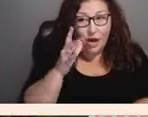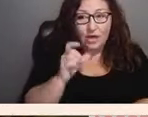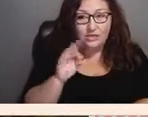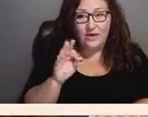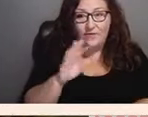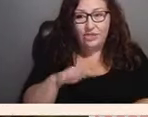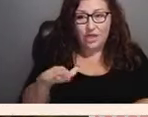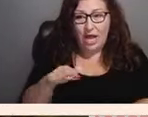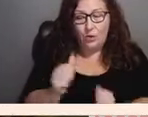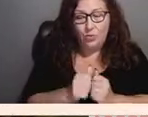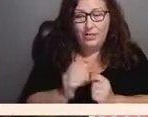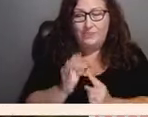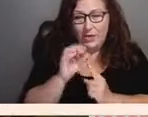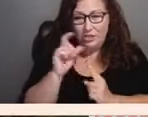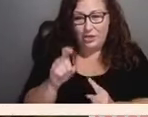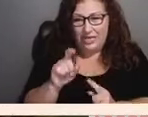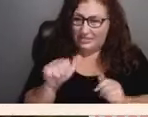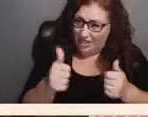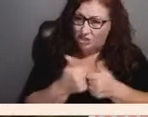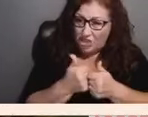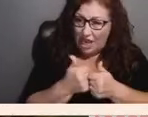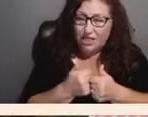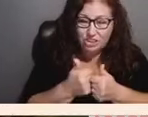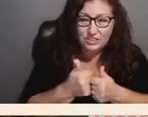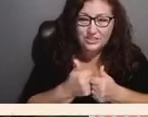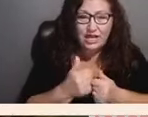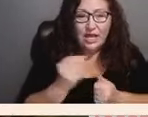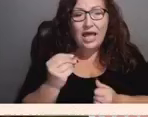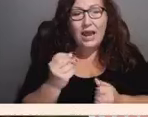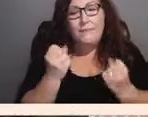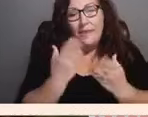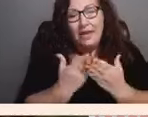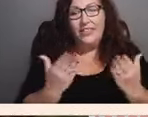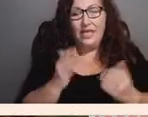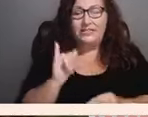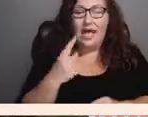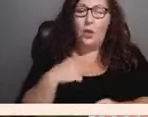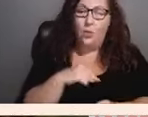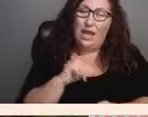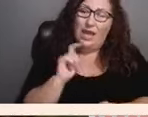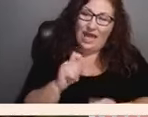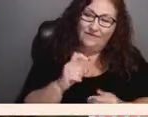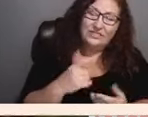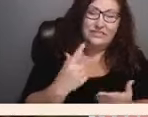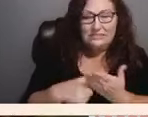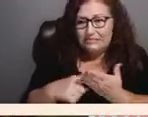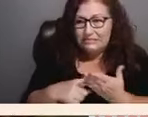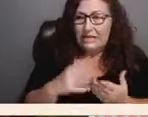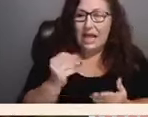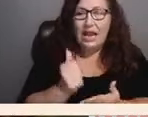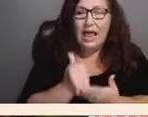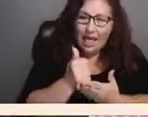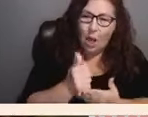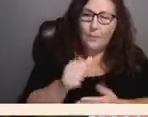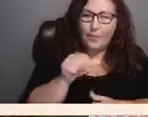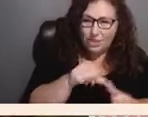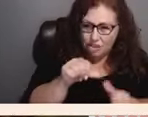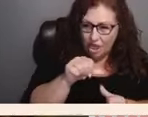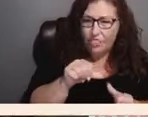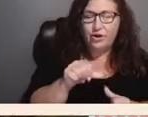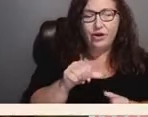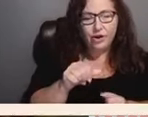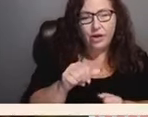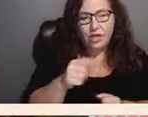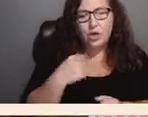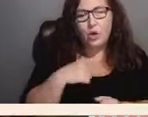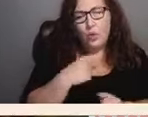are challenges. And there's a lot of things that we have to go over and kind of help each one as we go through the process